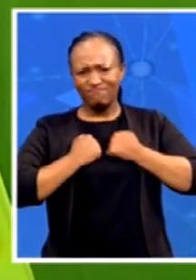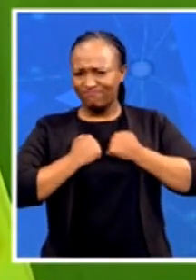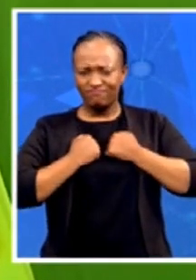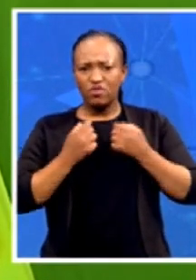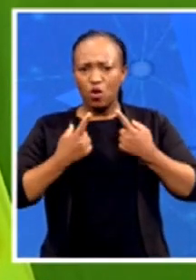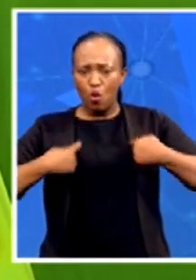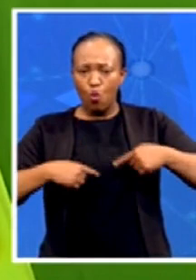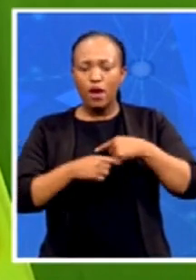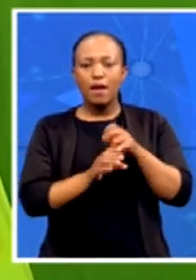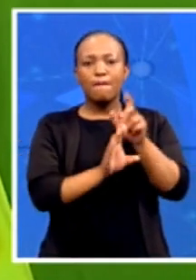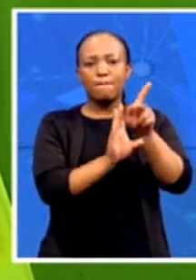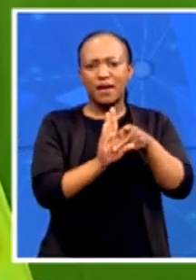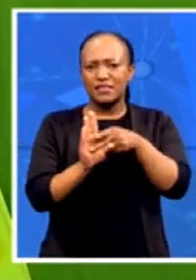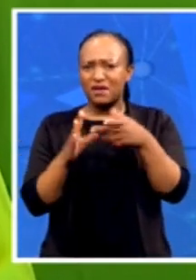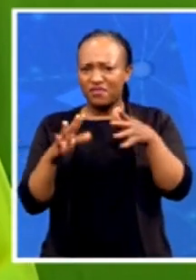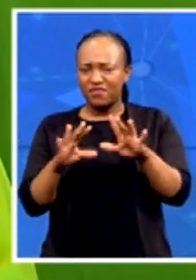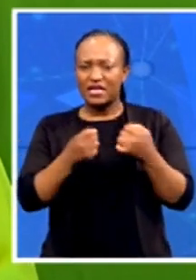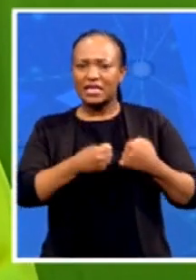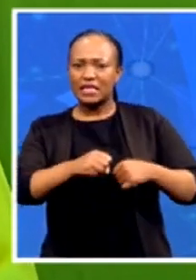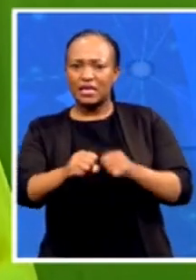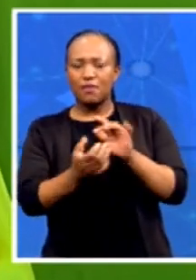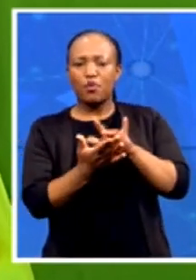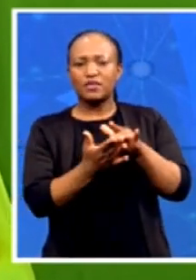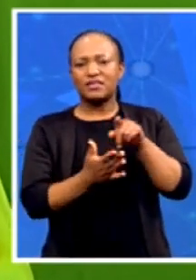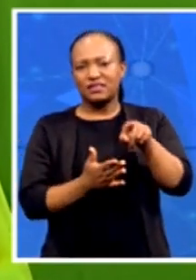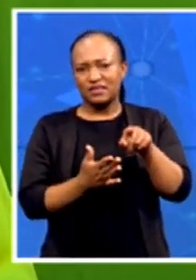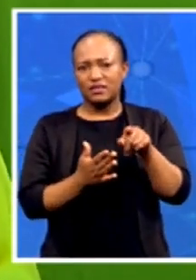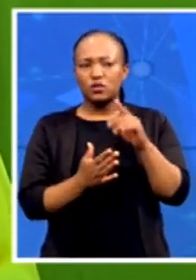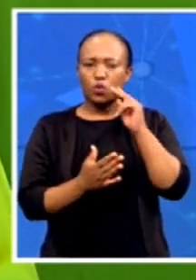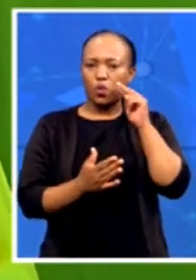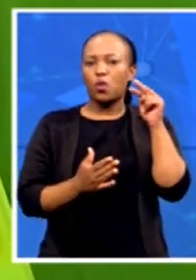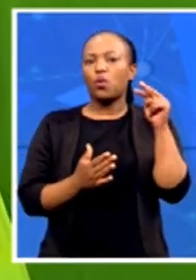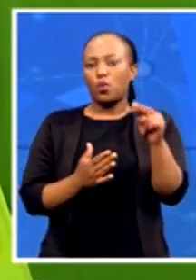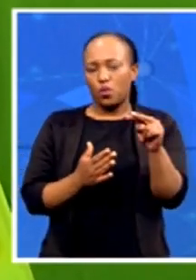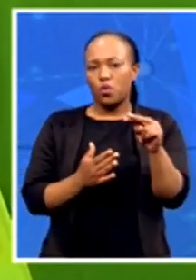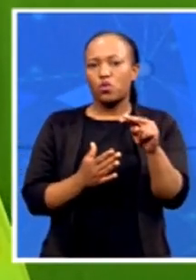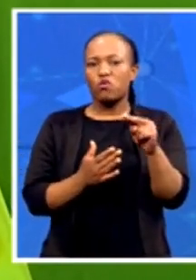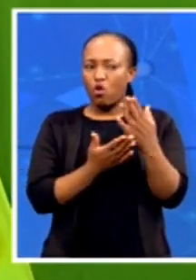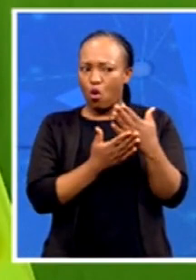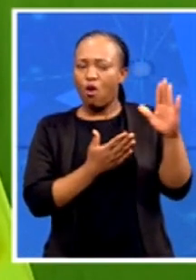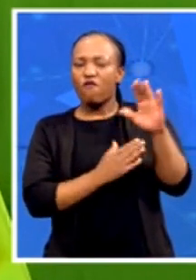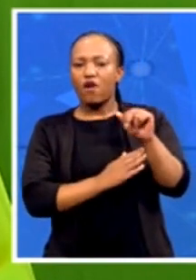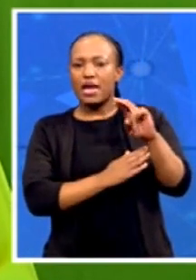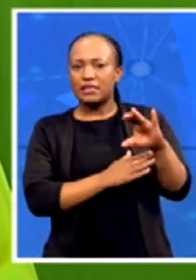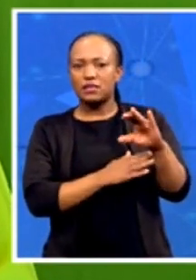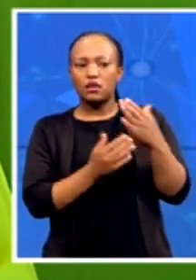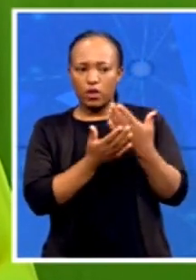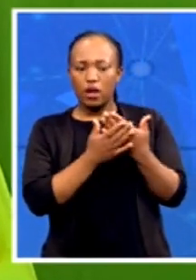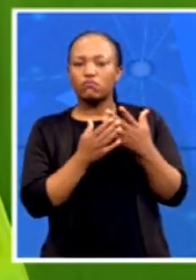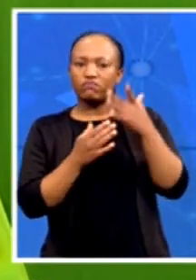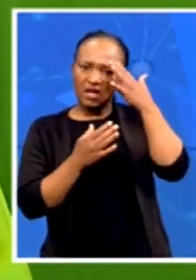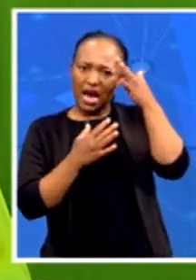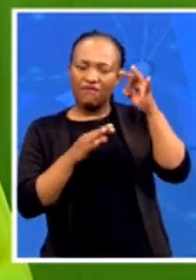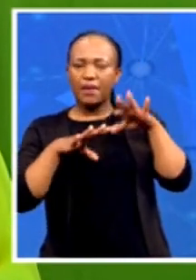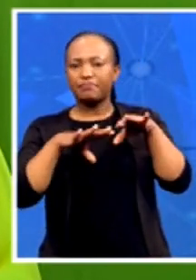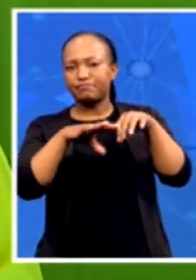strategic decision to really look at unseating the ANC and put in a government that can serve the interest of